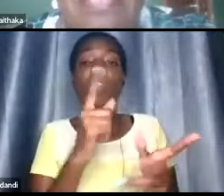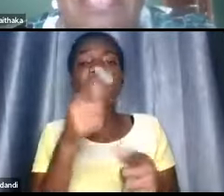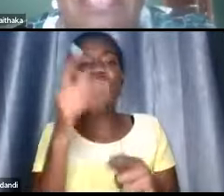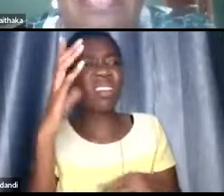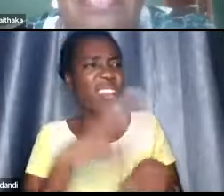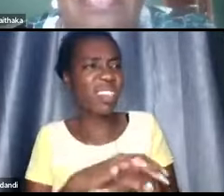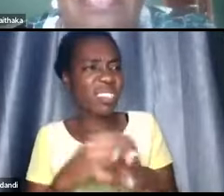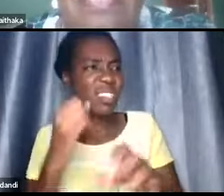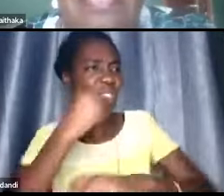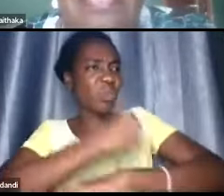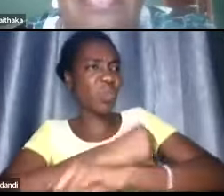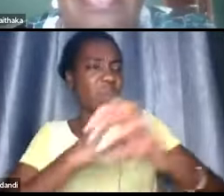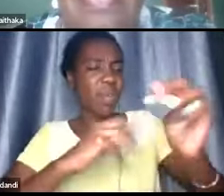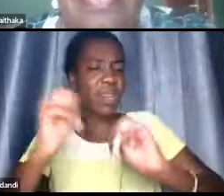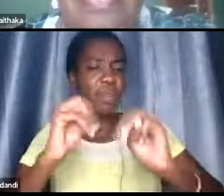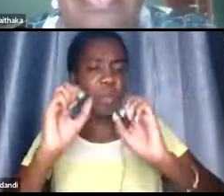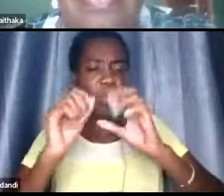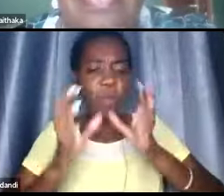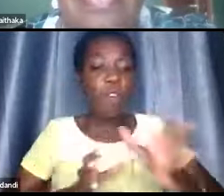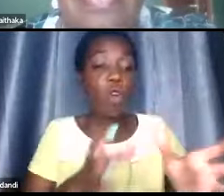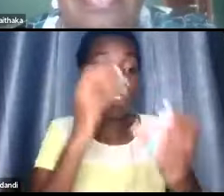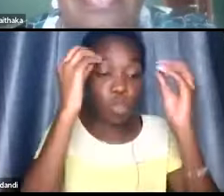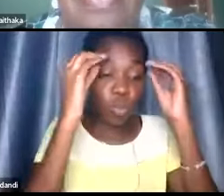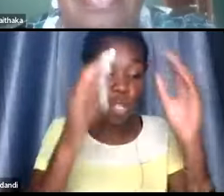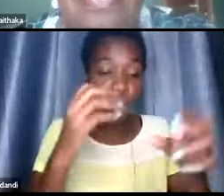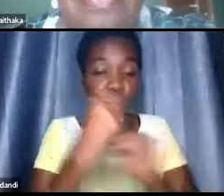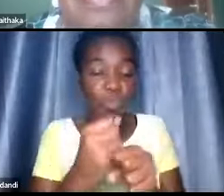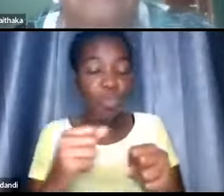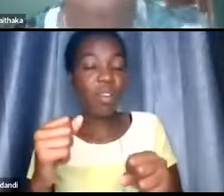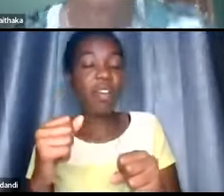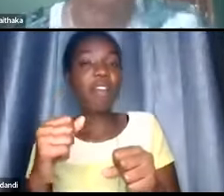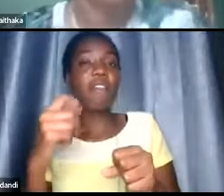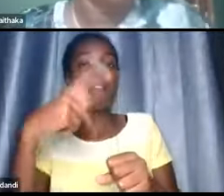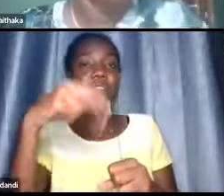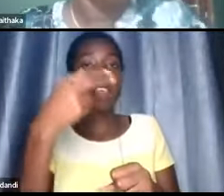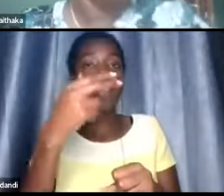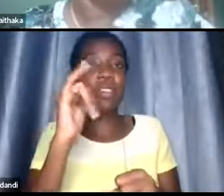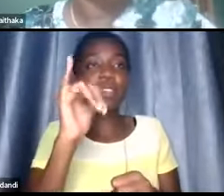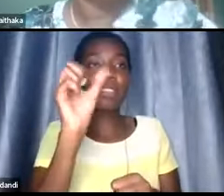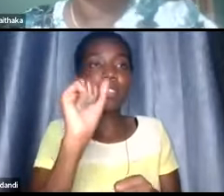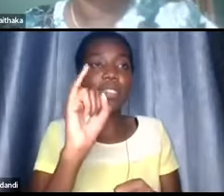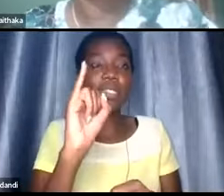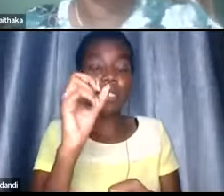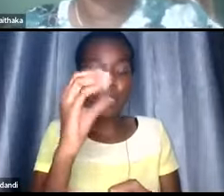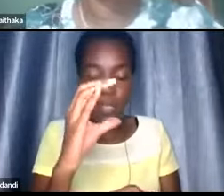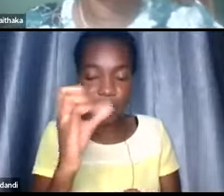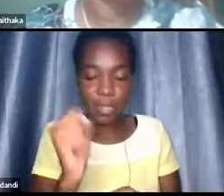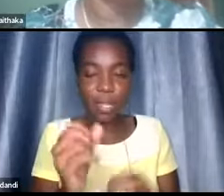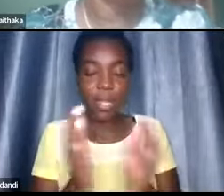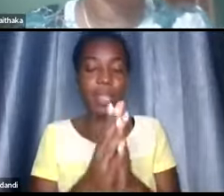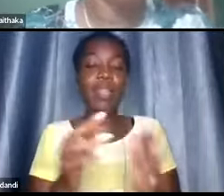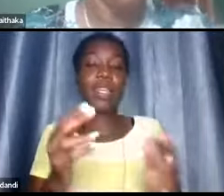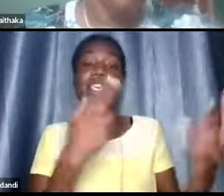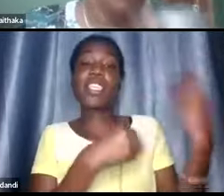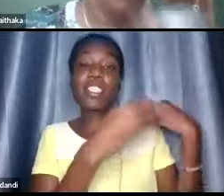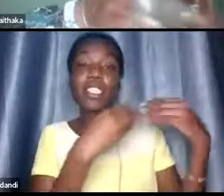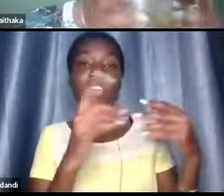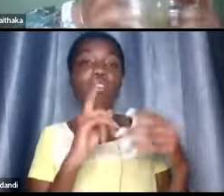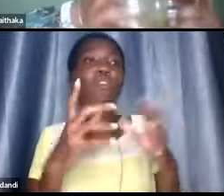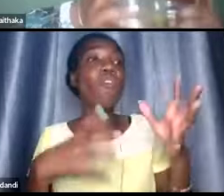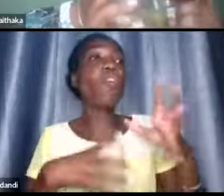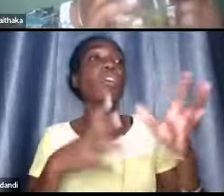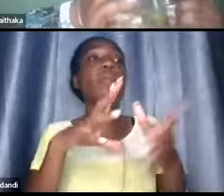school managements will force students to choose between physics and history. You know, that is, physics is a science, history is a humanity, but they're forced to pick between the